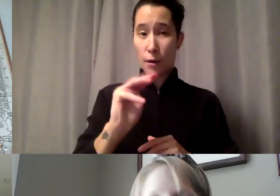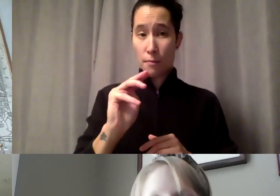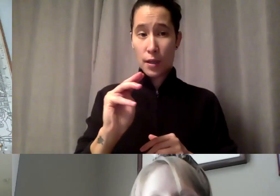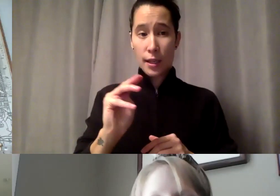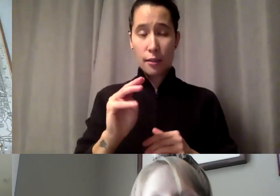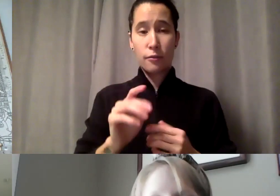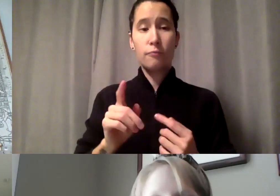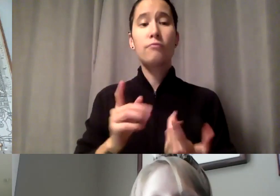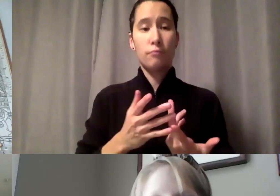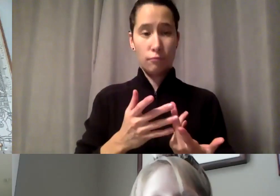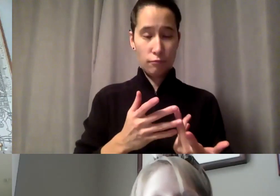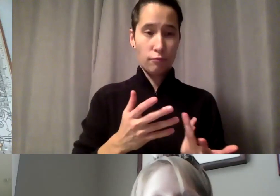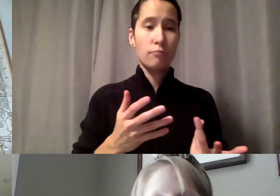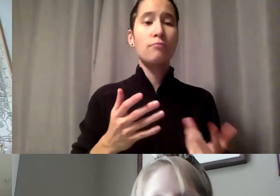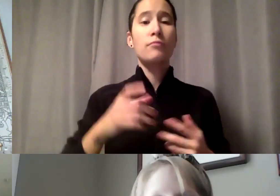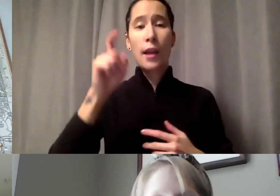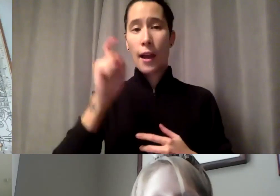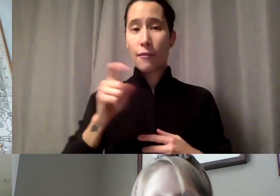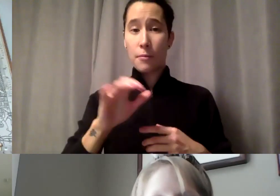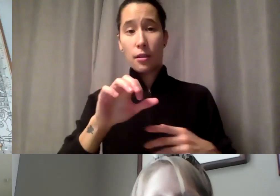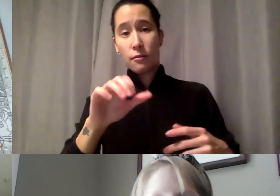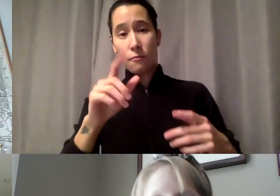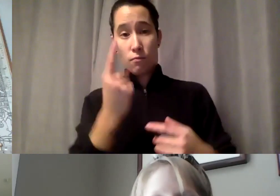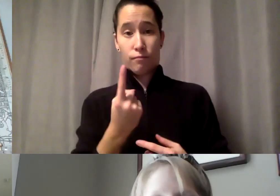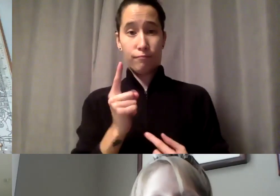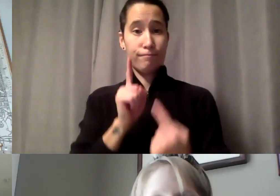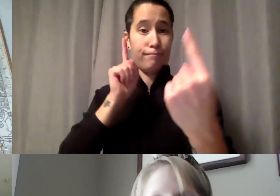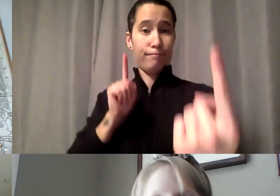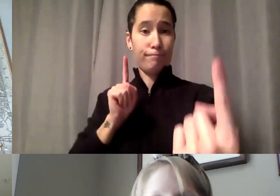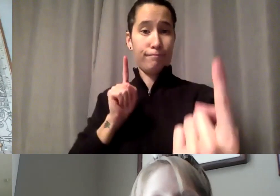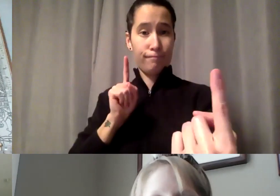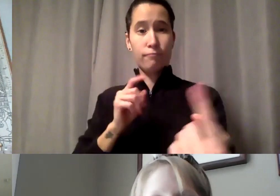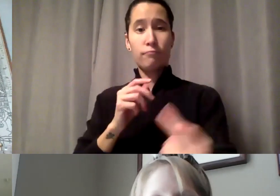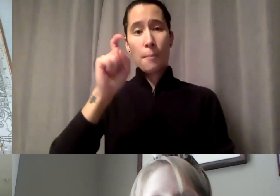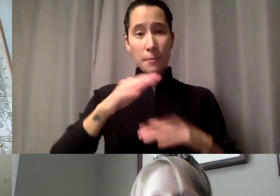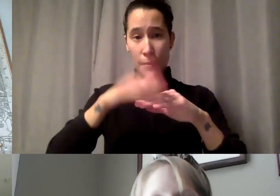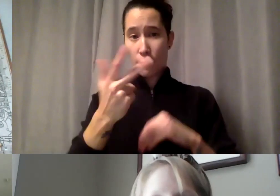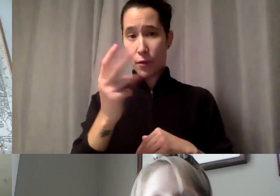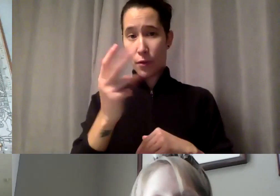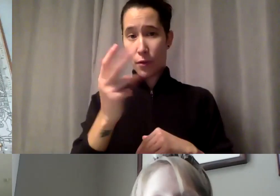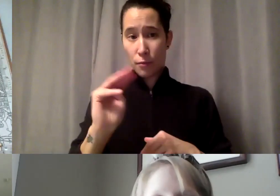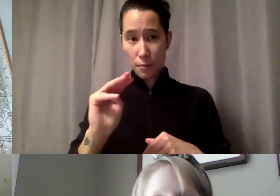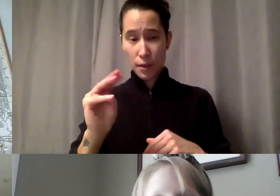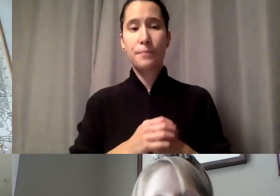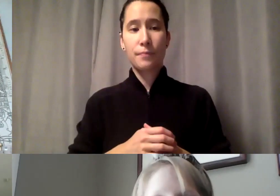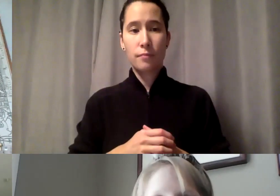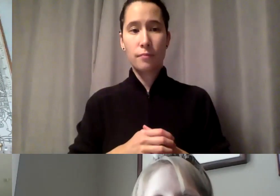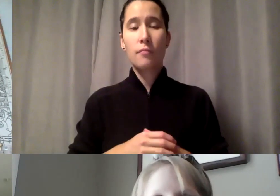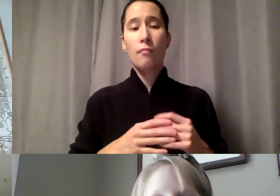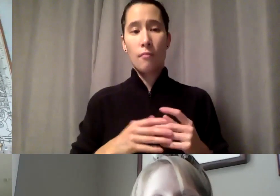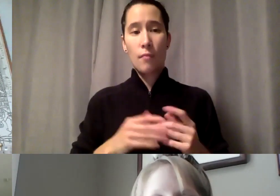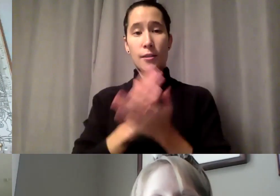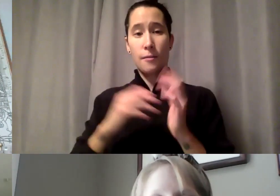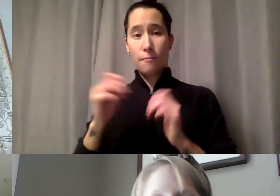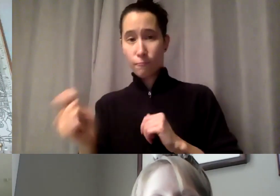physical distance between you and your teammate, or else you should not be playing at this time. And the racket sports should be